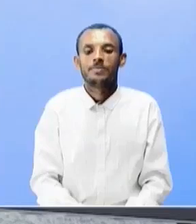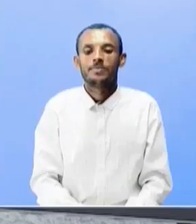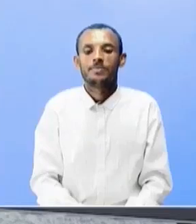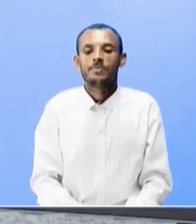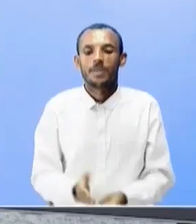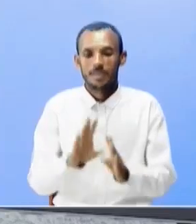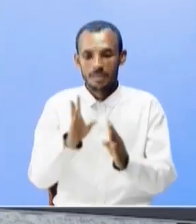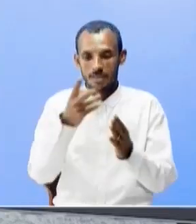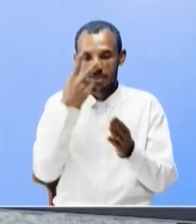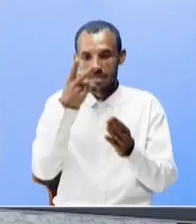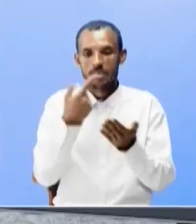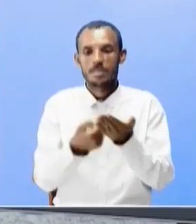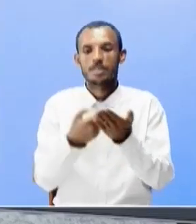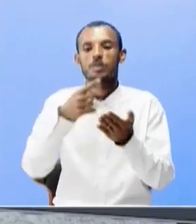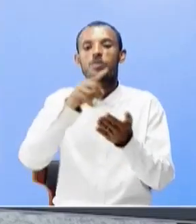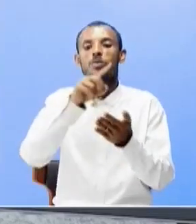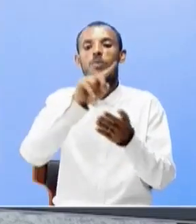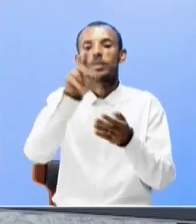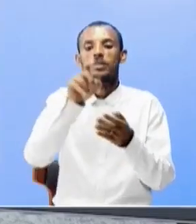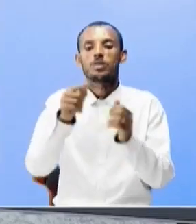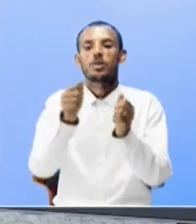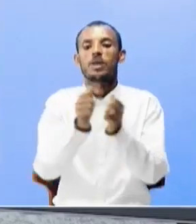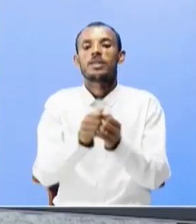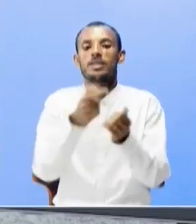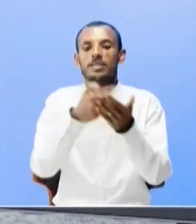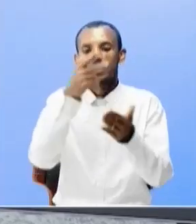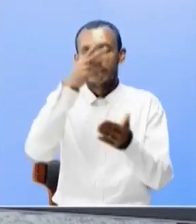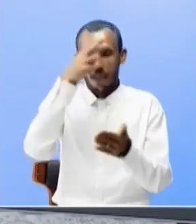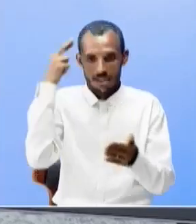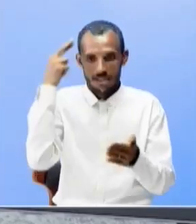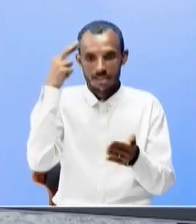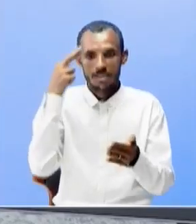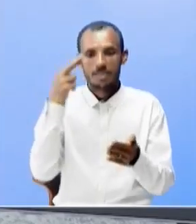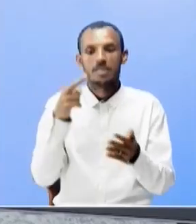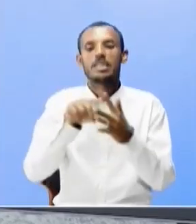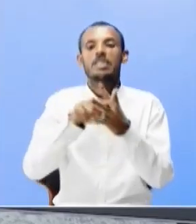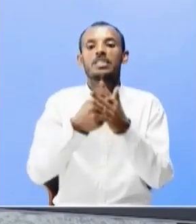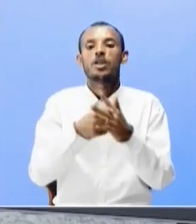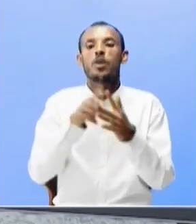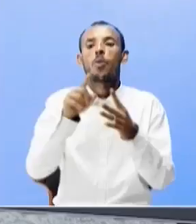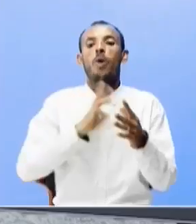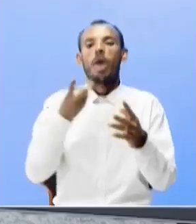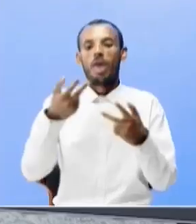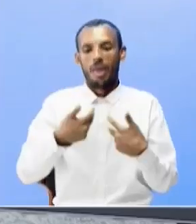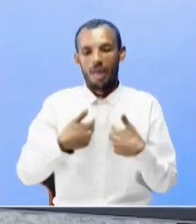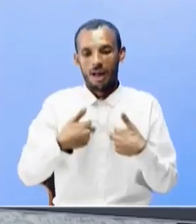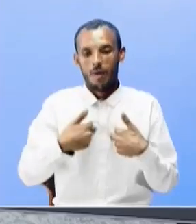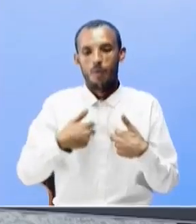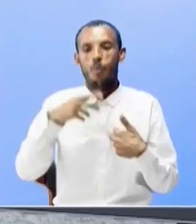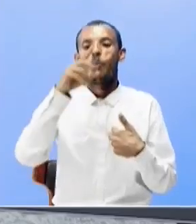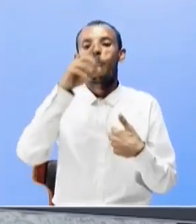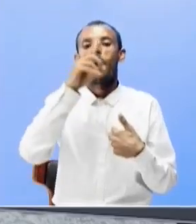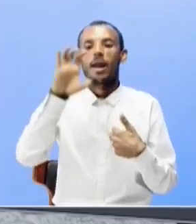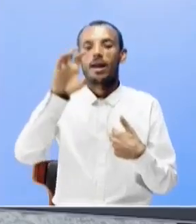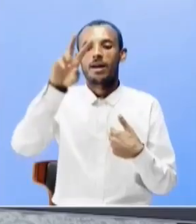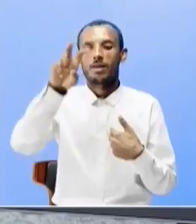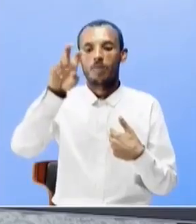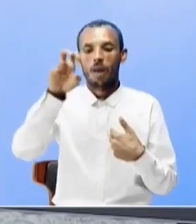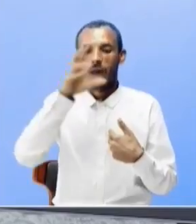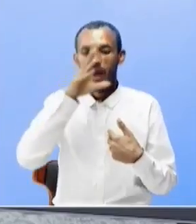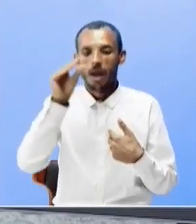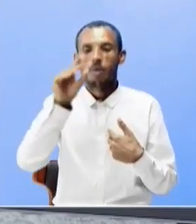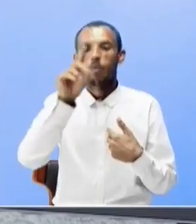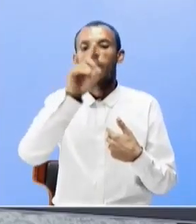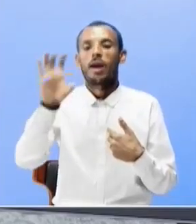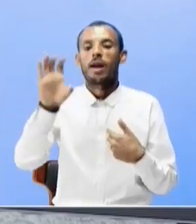Let's see this question together. In this case, since we have 120 negatives and